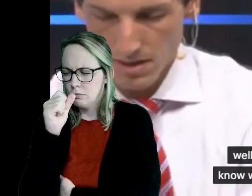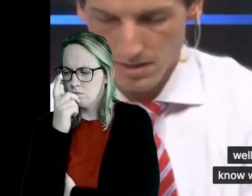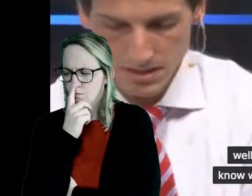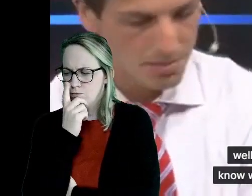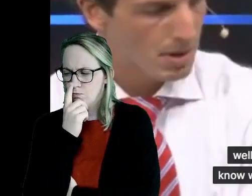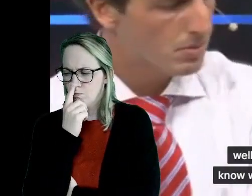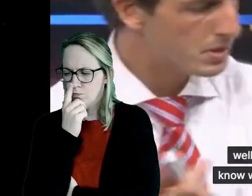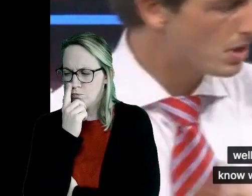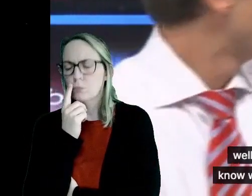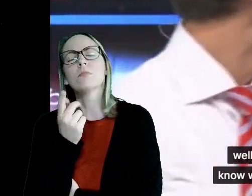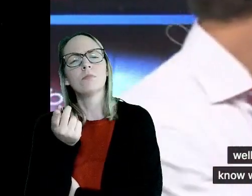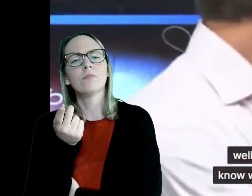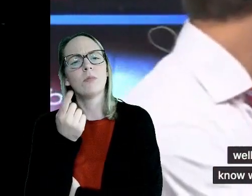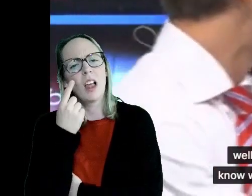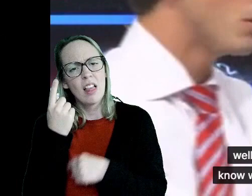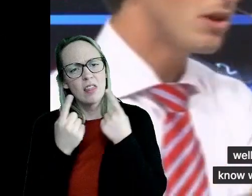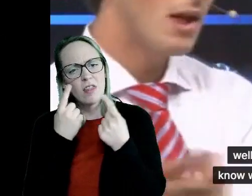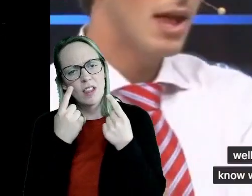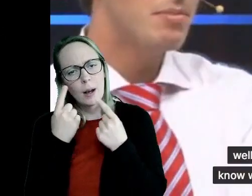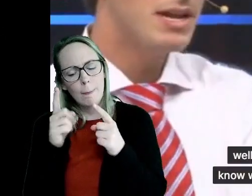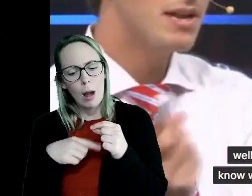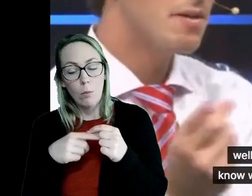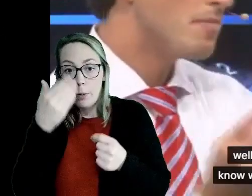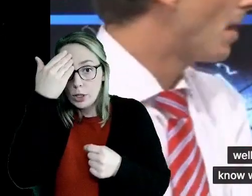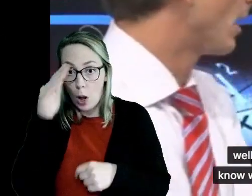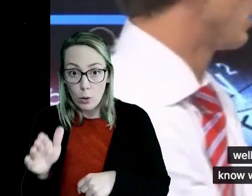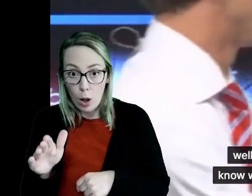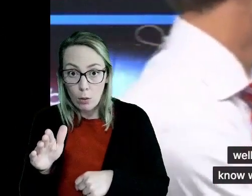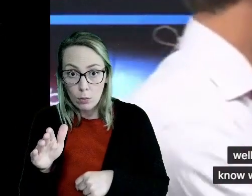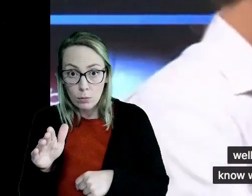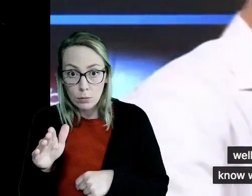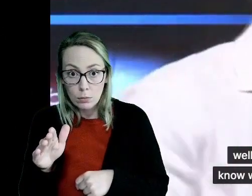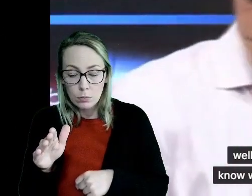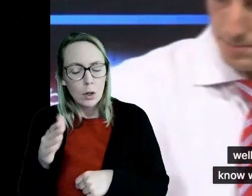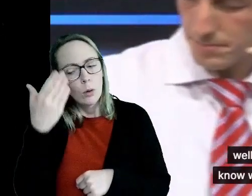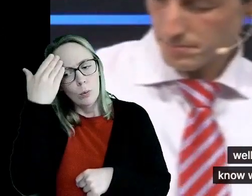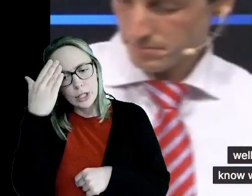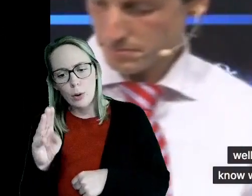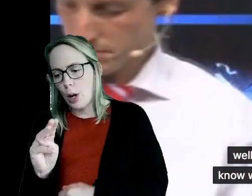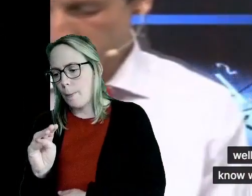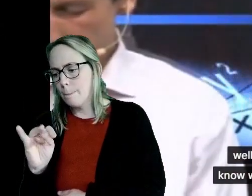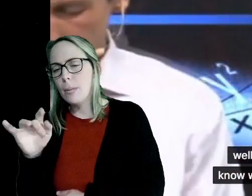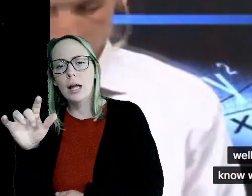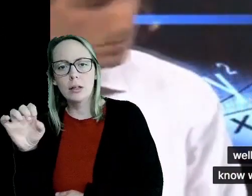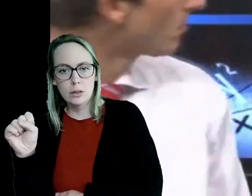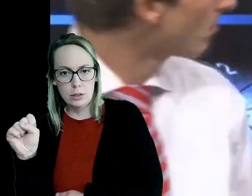Okay, well, let's think about what we don't know. We don't know how many miles it is.